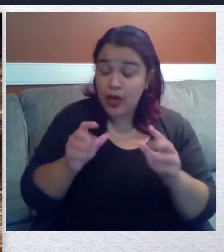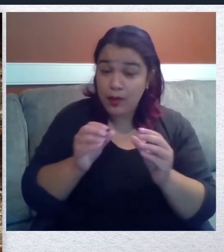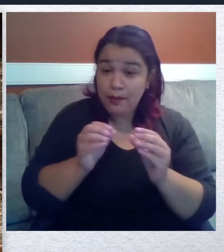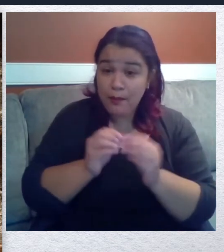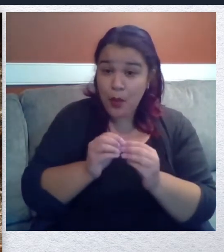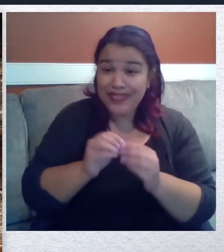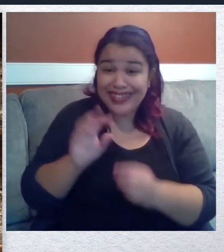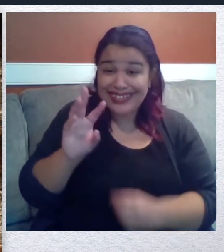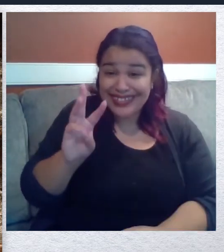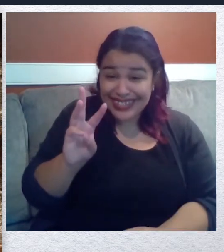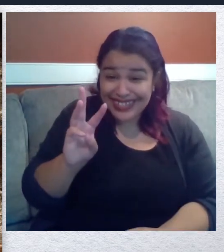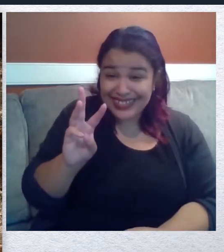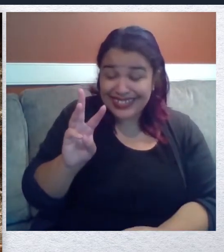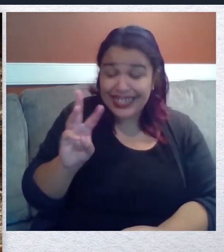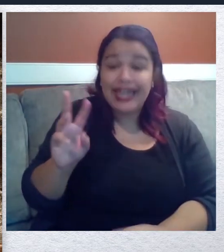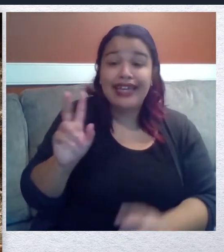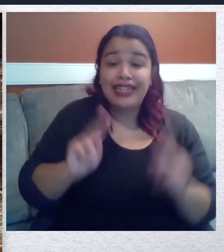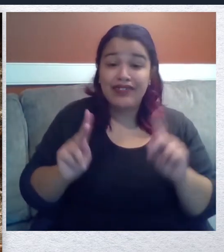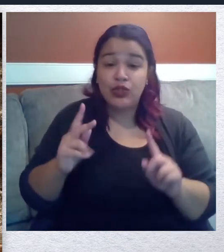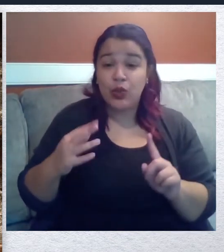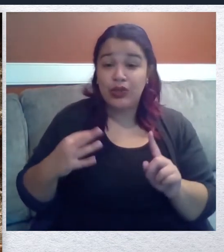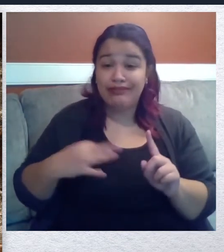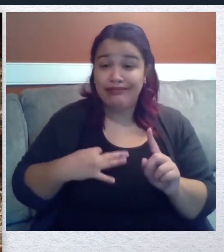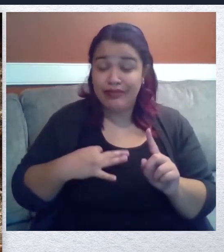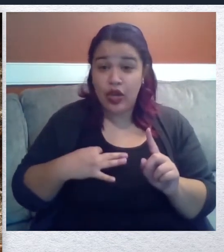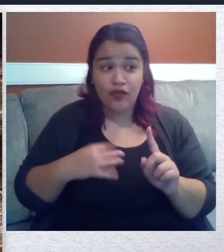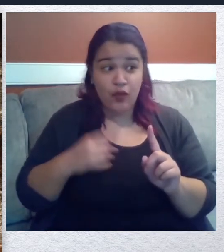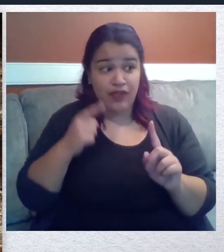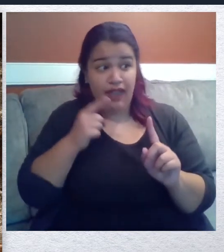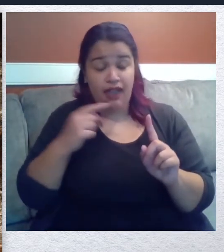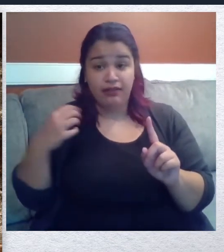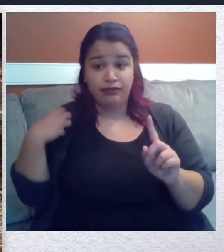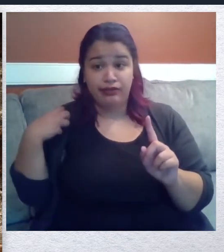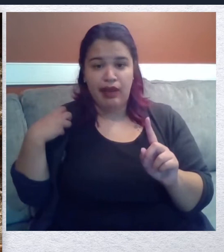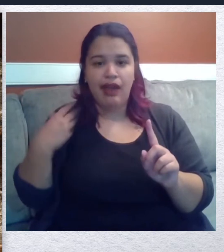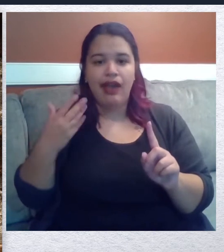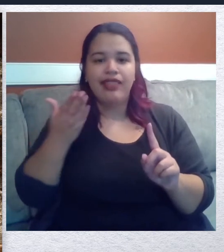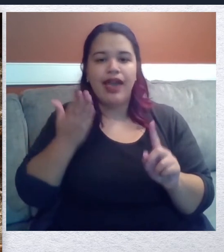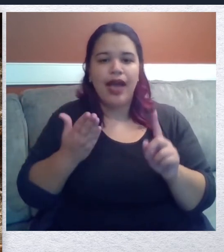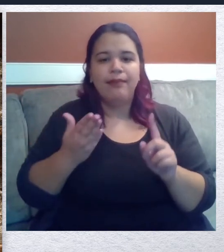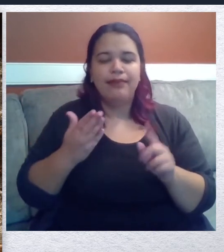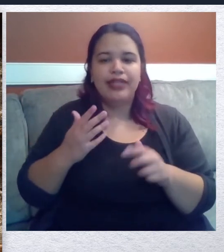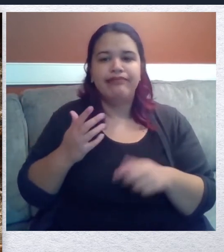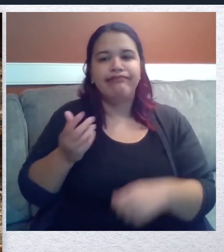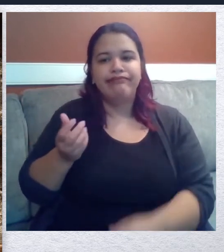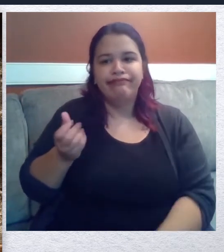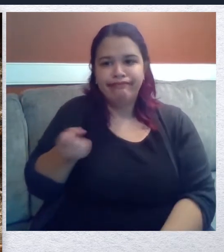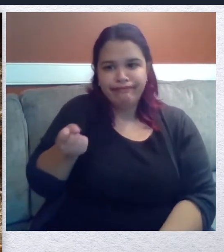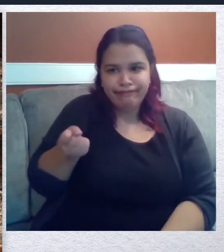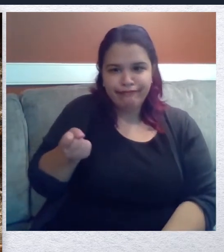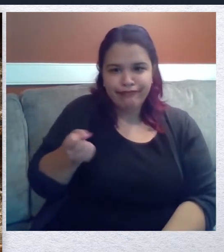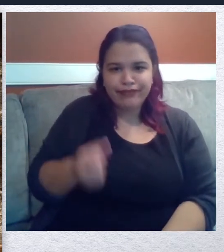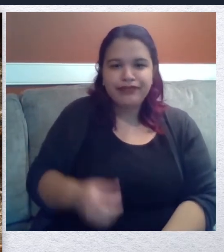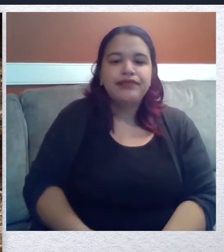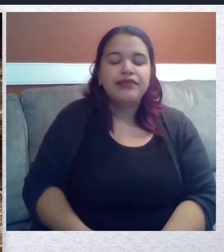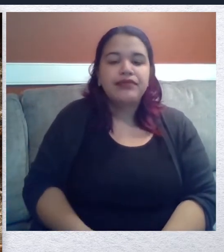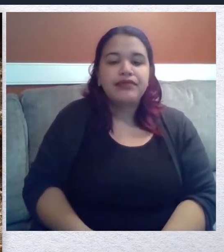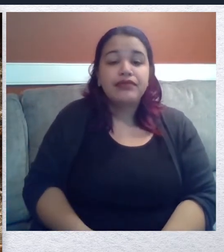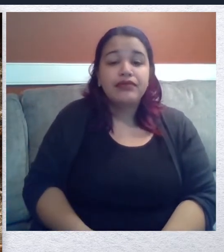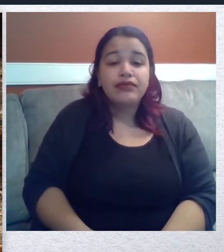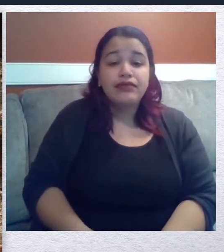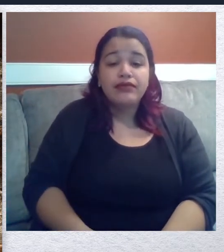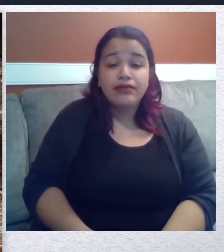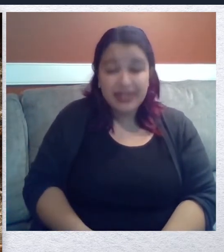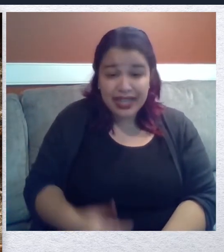alternate candidate. And counselors or talent sourcing coordinators, make sure you have submitted the